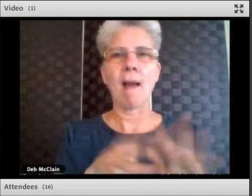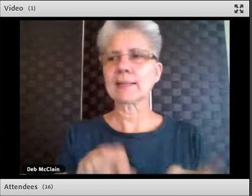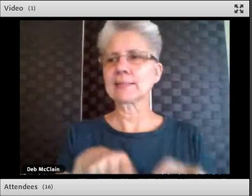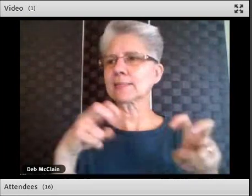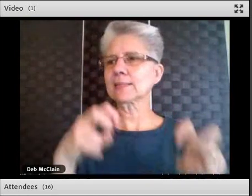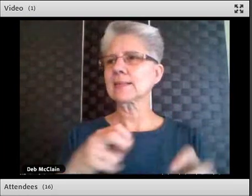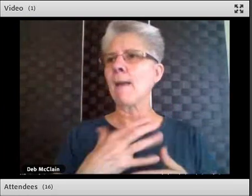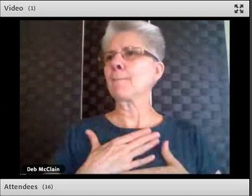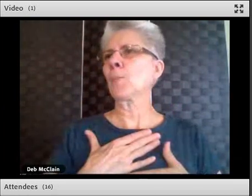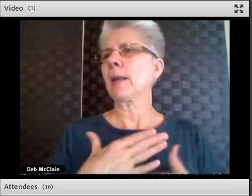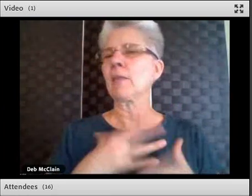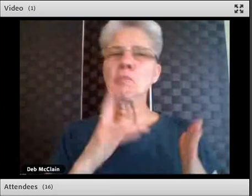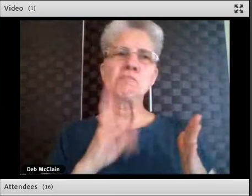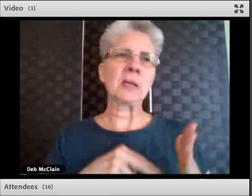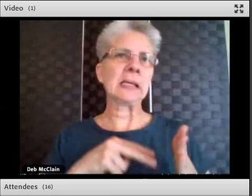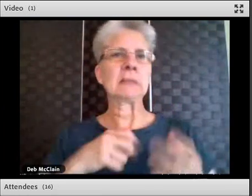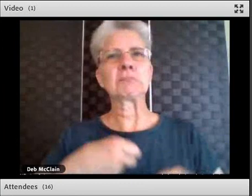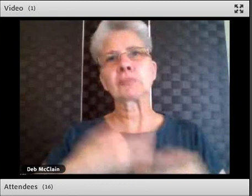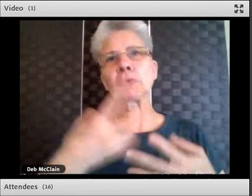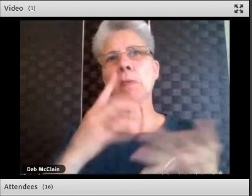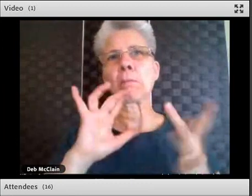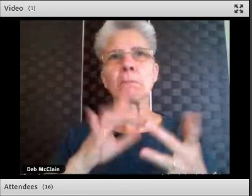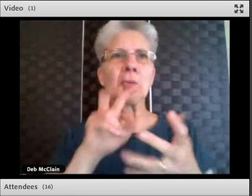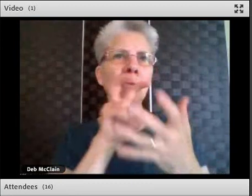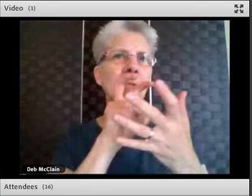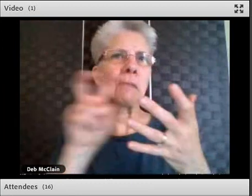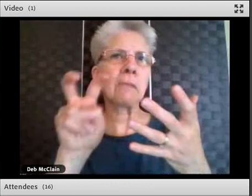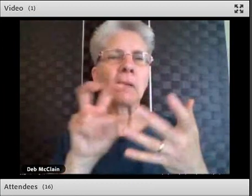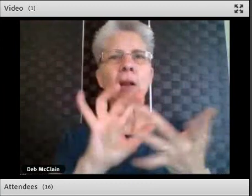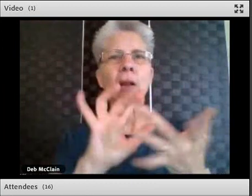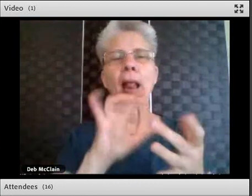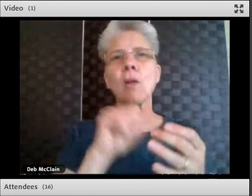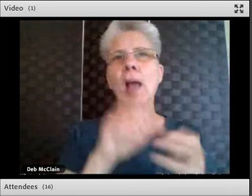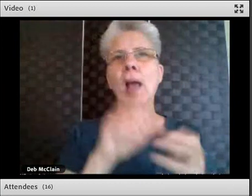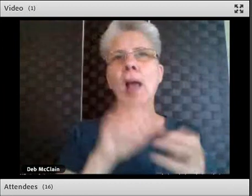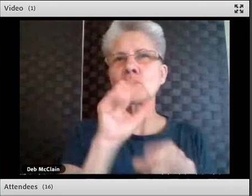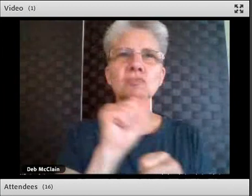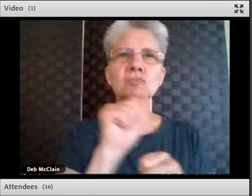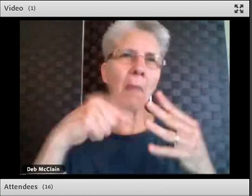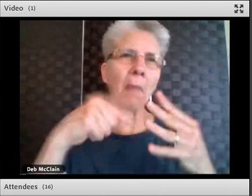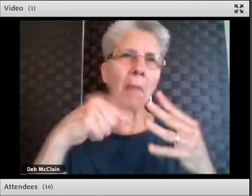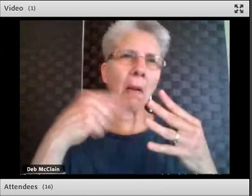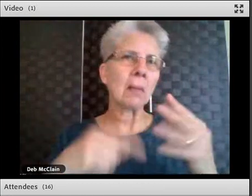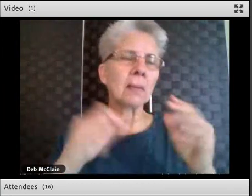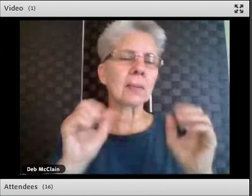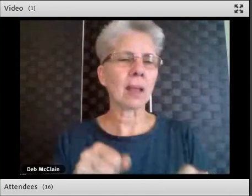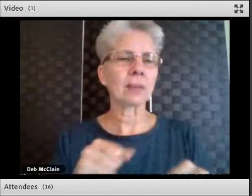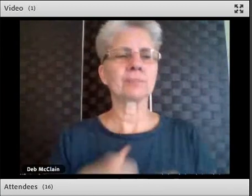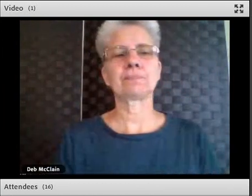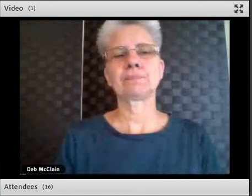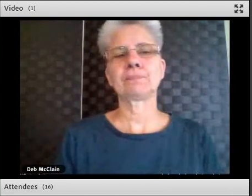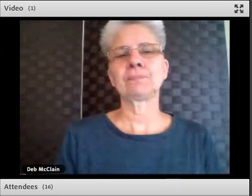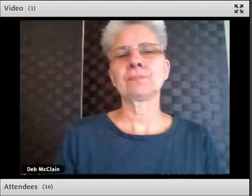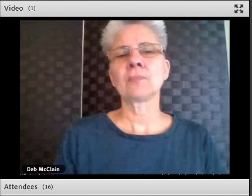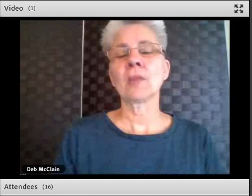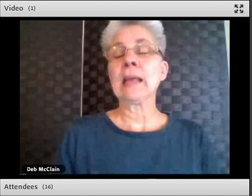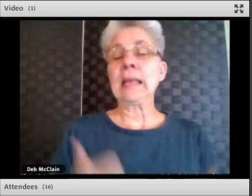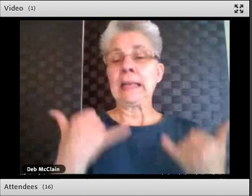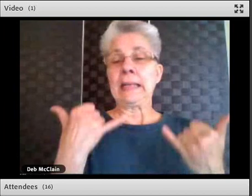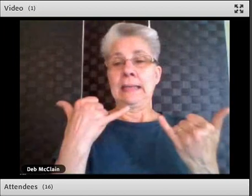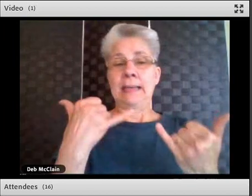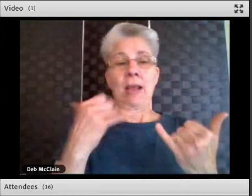and breathe, or I can read, or I can peruse the internet, or I can look for a job, etc., etc. Okay, so we're going to